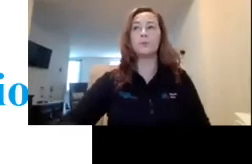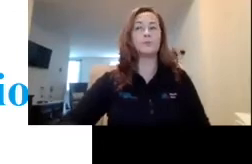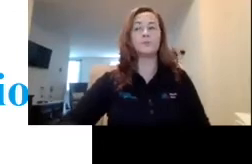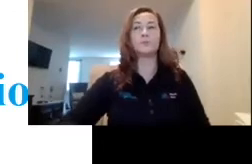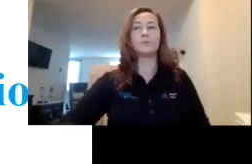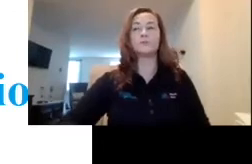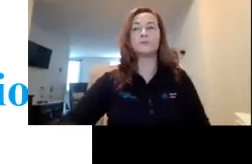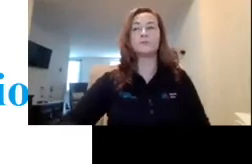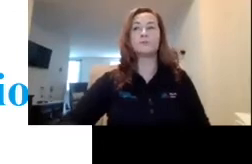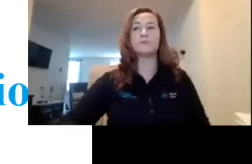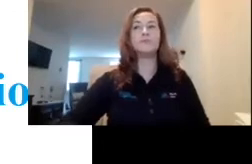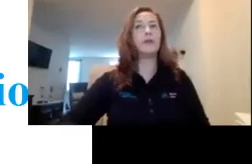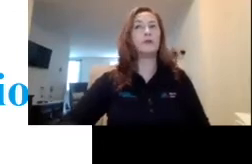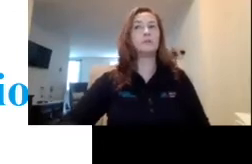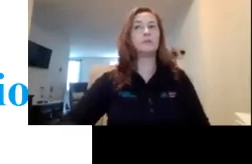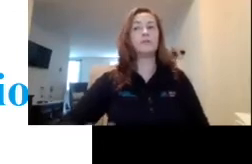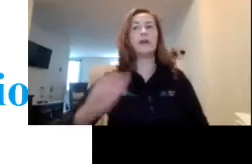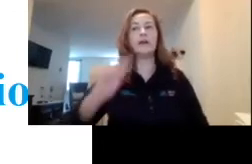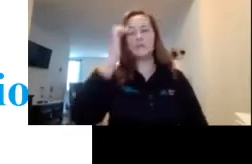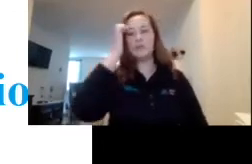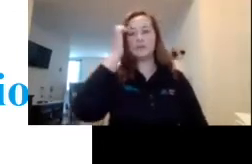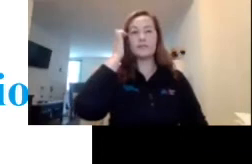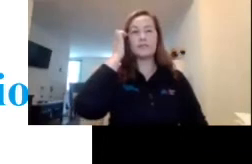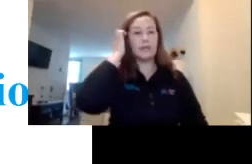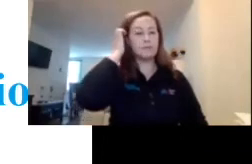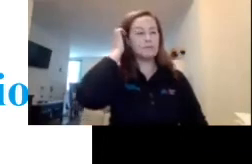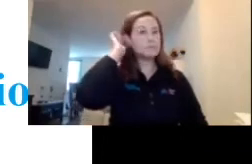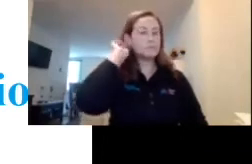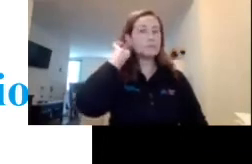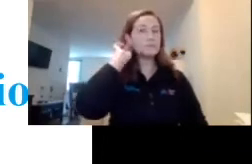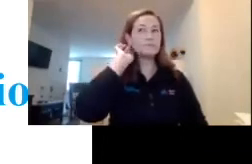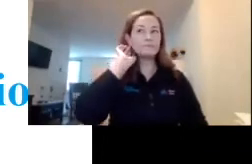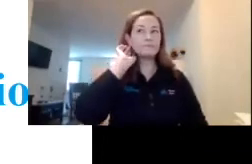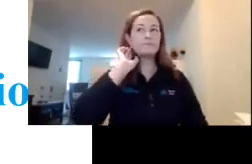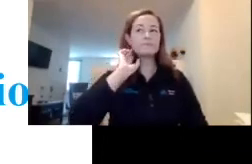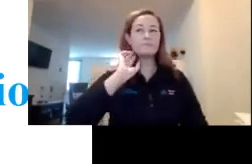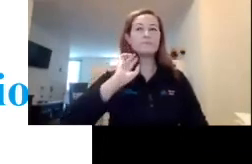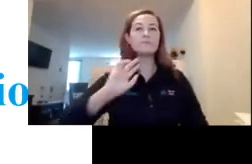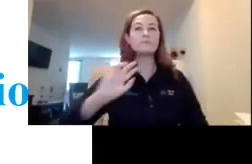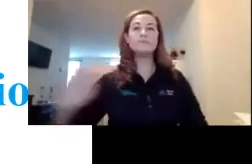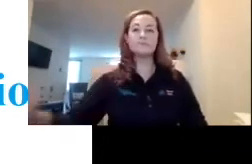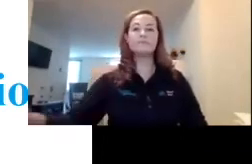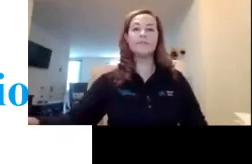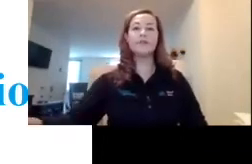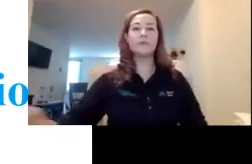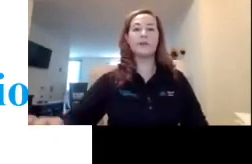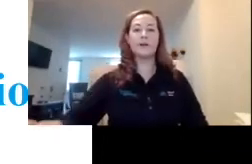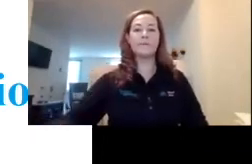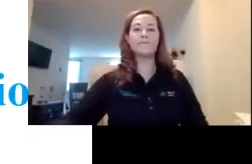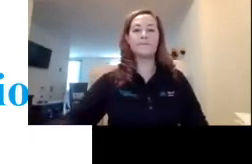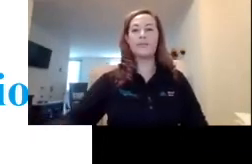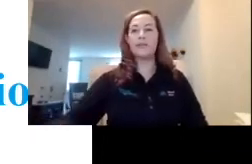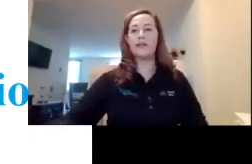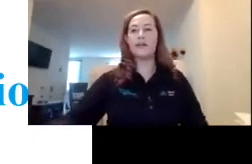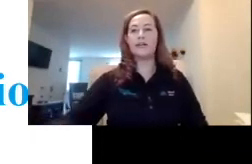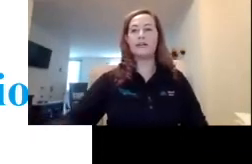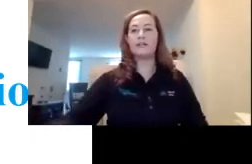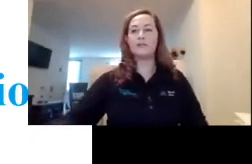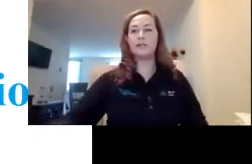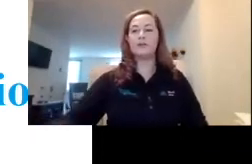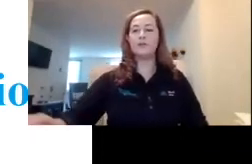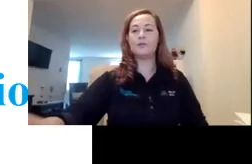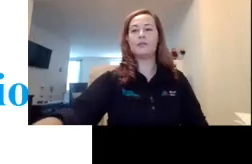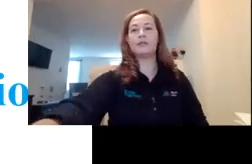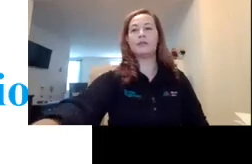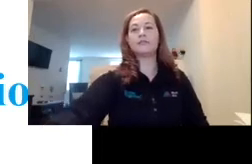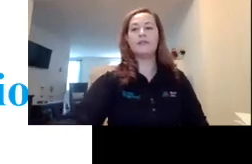No. Okay. No, not at this time. Okay. Thank you. You're welcome. We